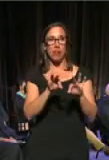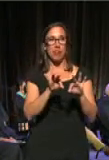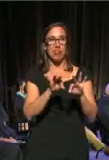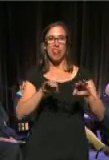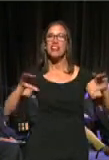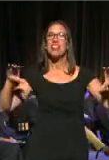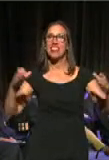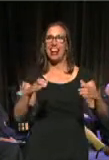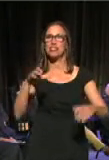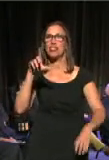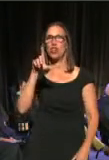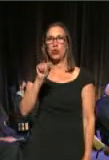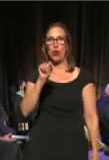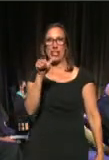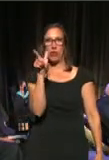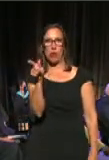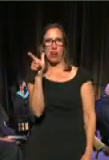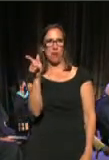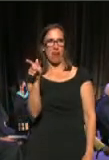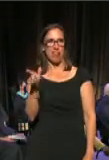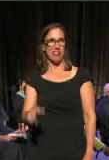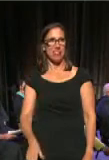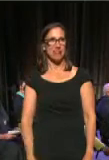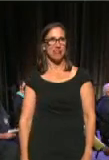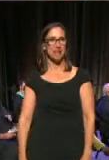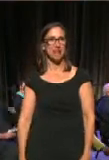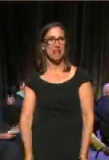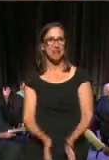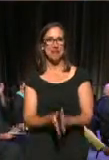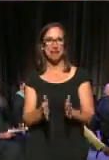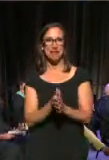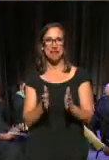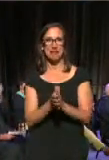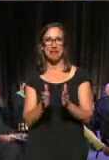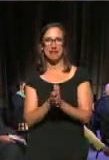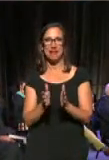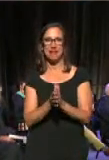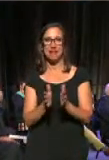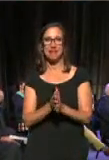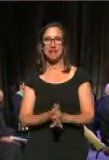the class of 2021,